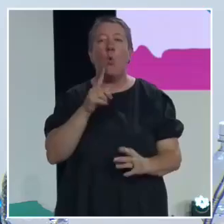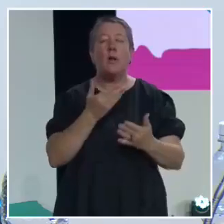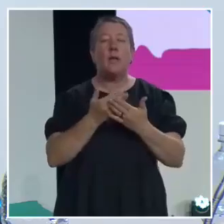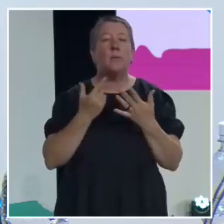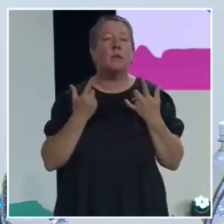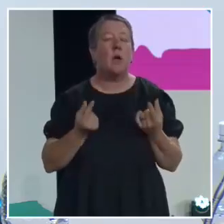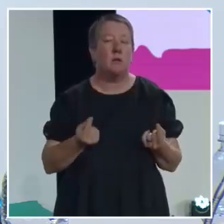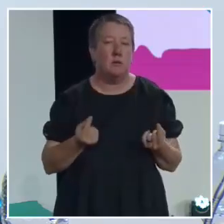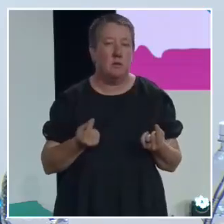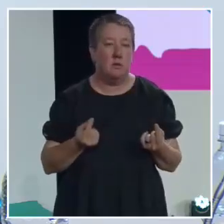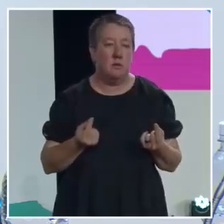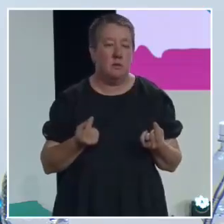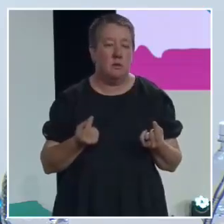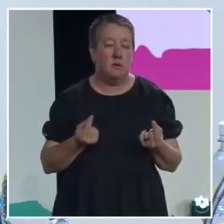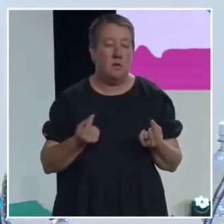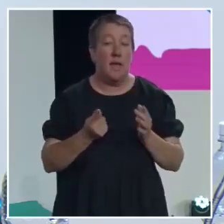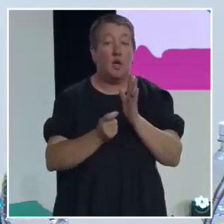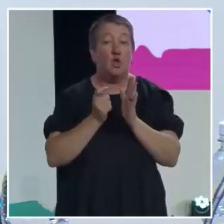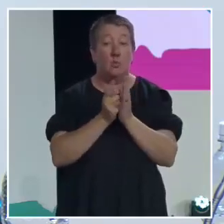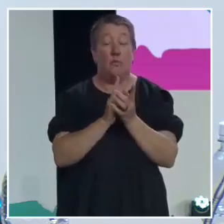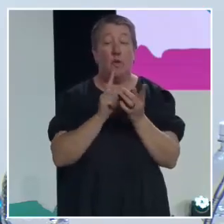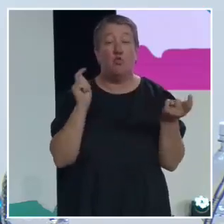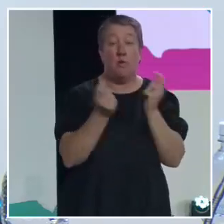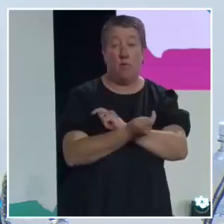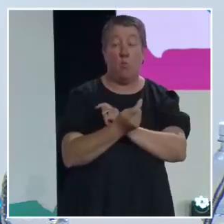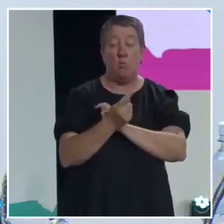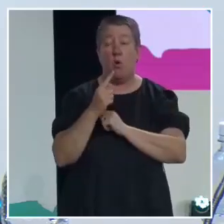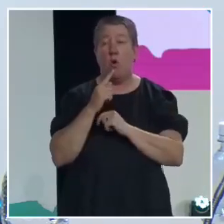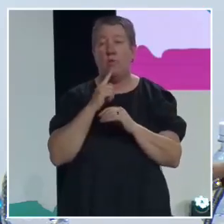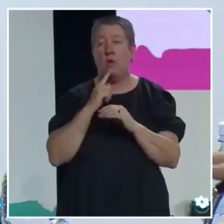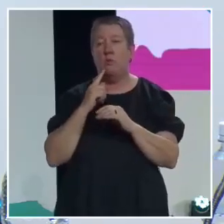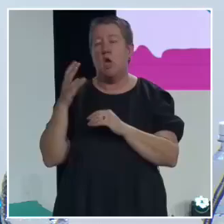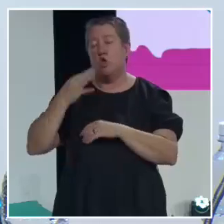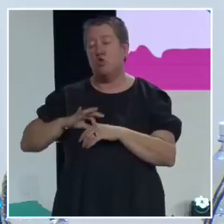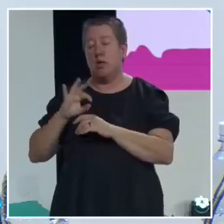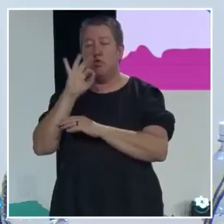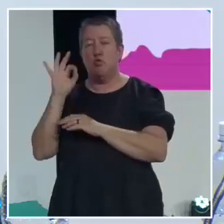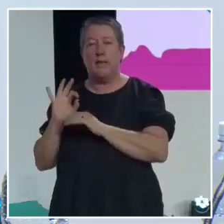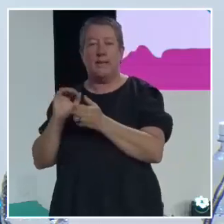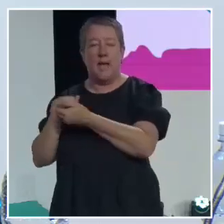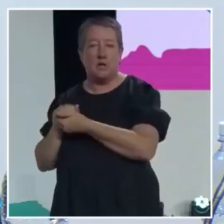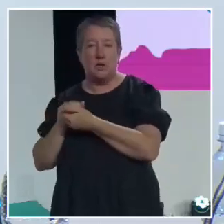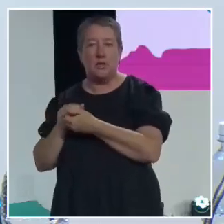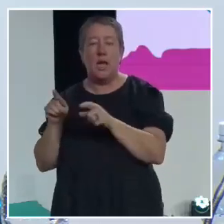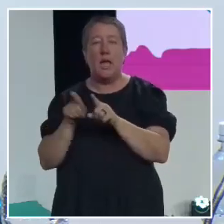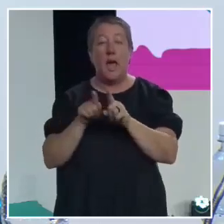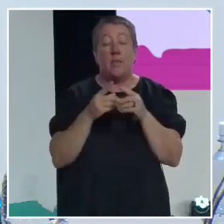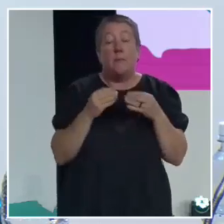done, both in terms of the reform of the credit rating agency and in terms of the reform of the business